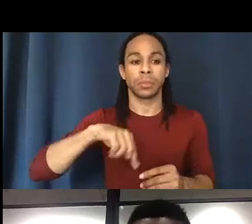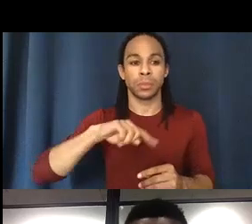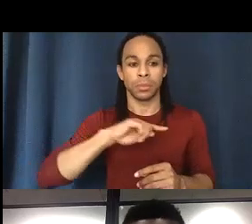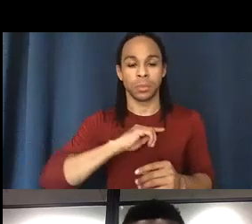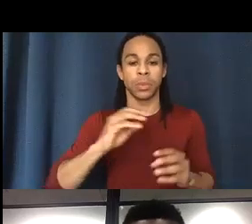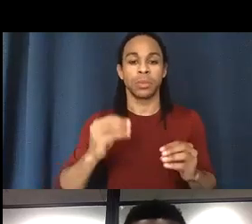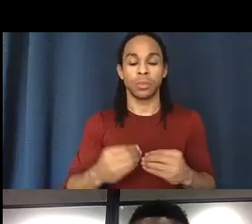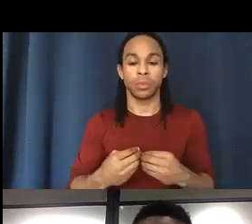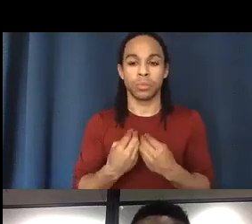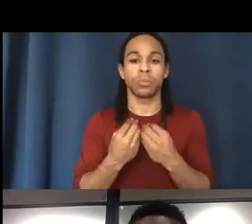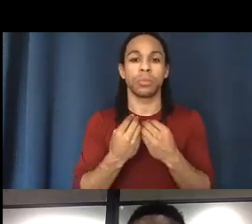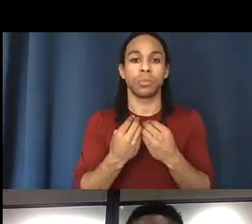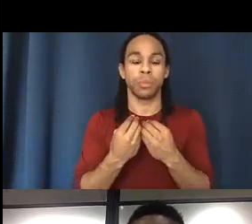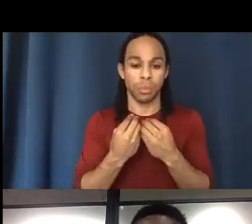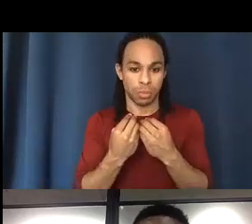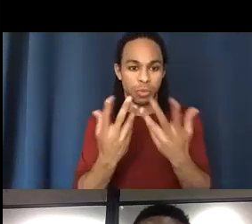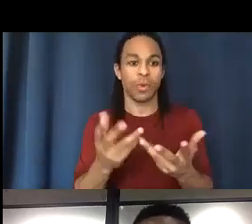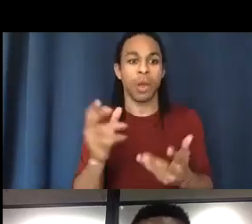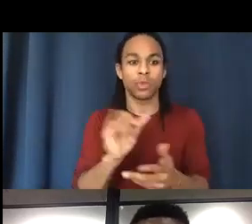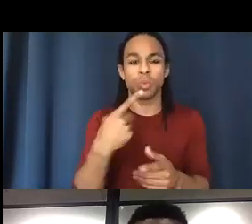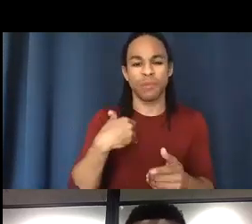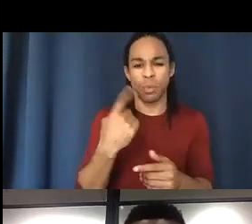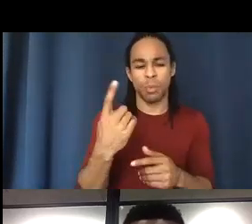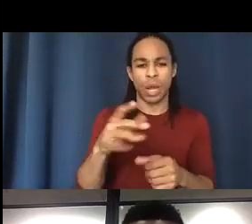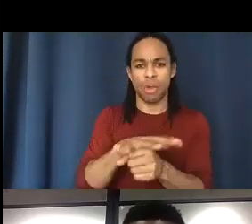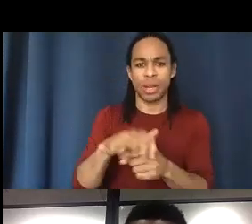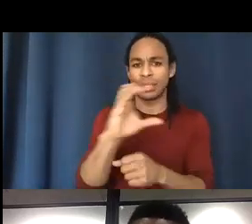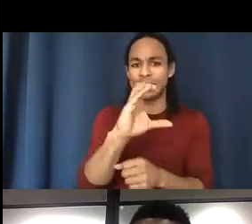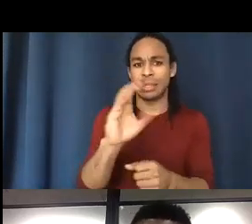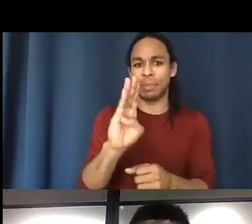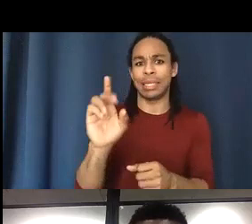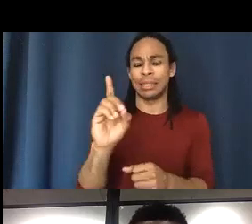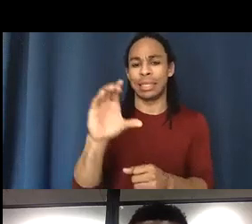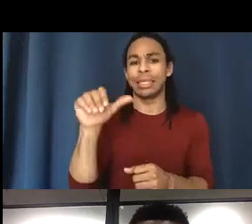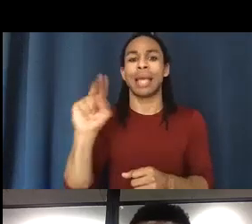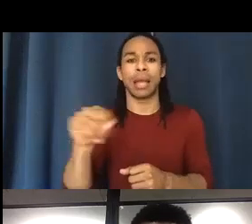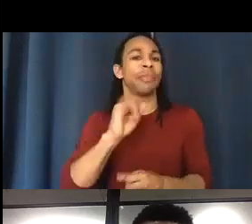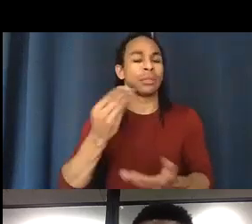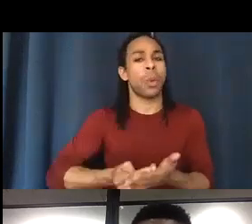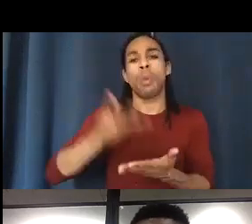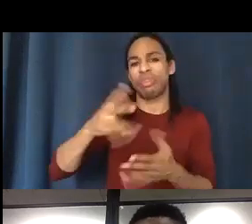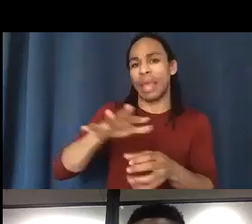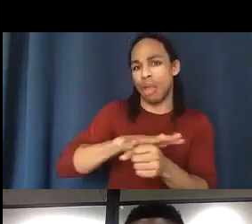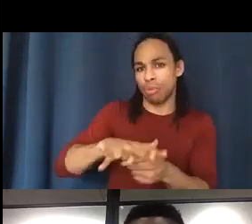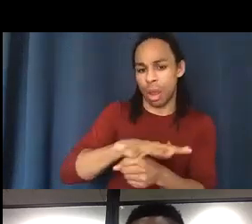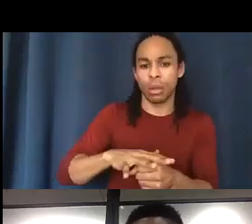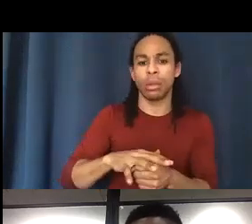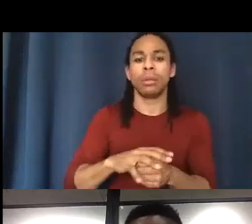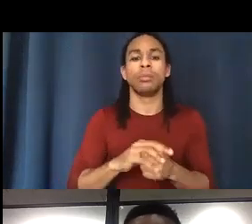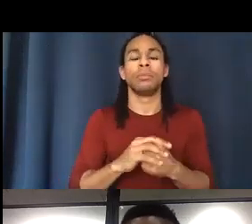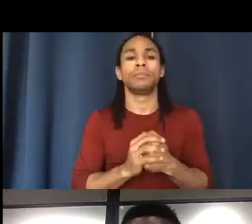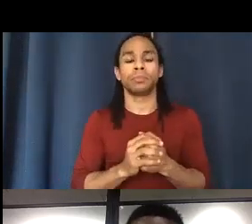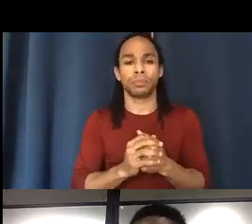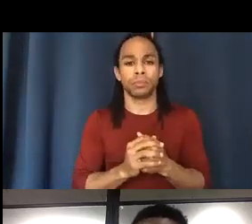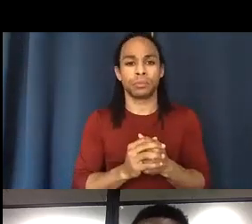wealthy residential area, and Khayelitsha is a poor and working class community. And some of the Cairns have started